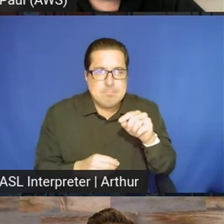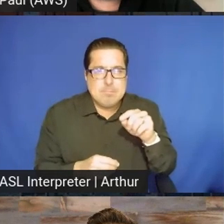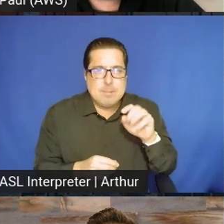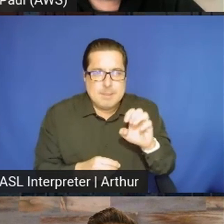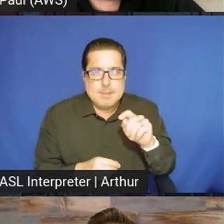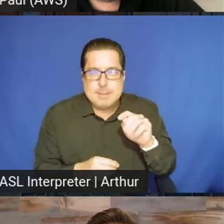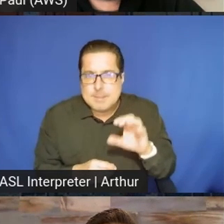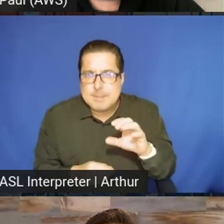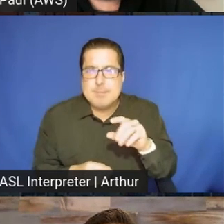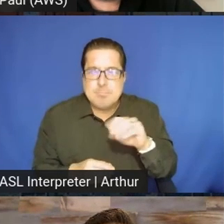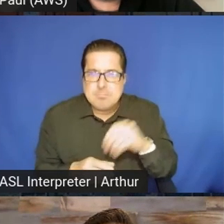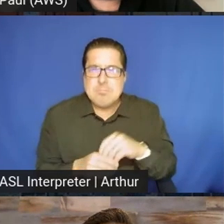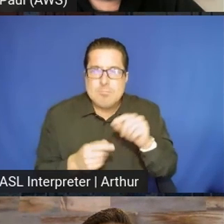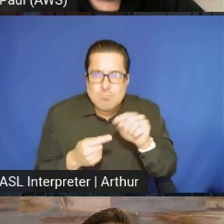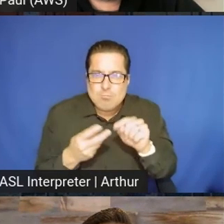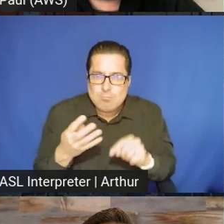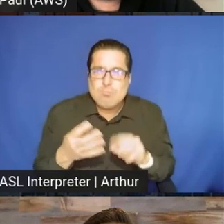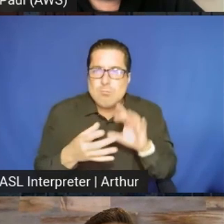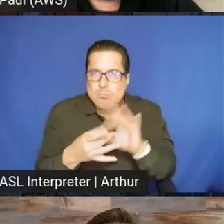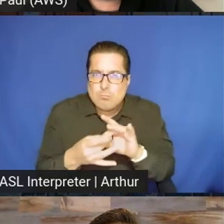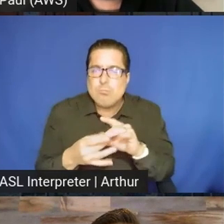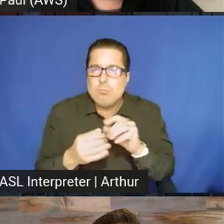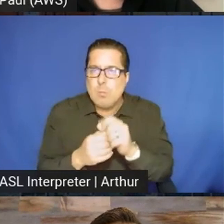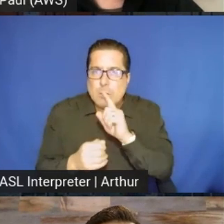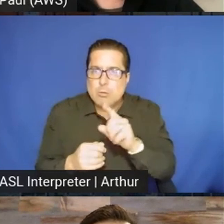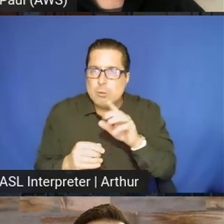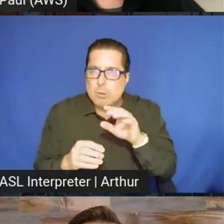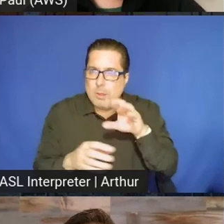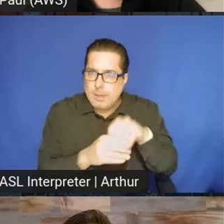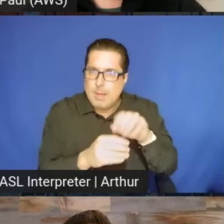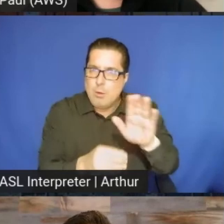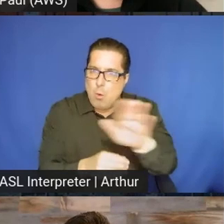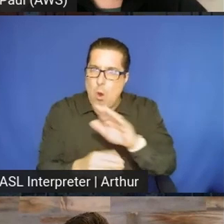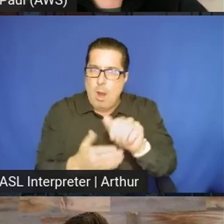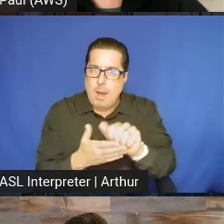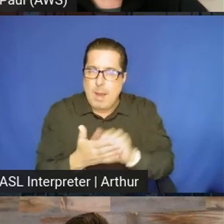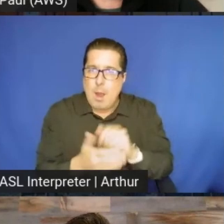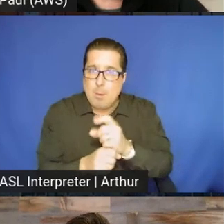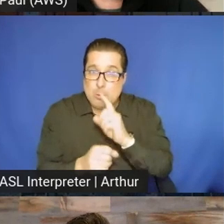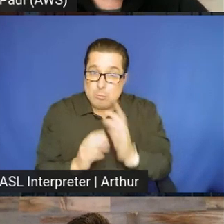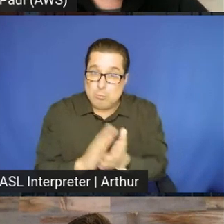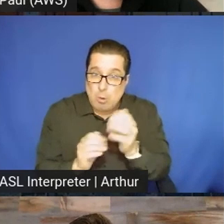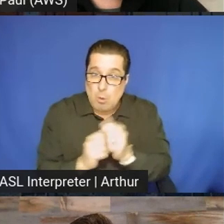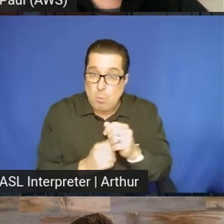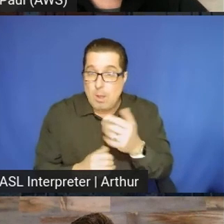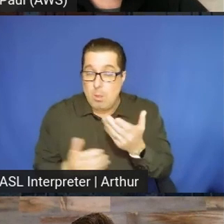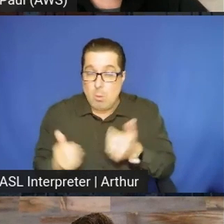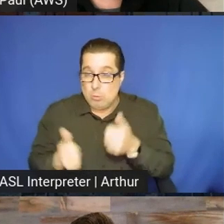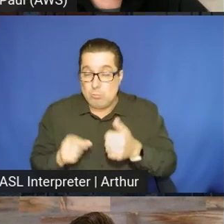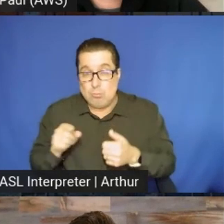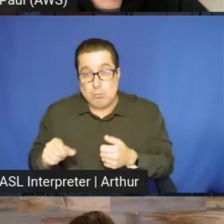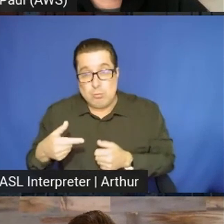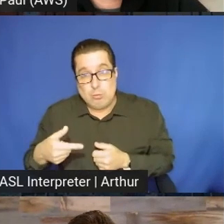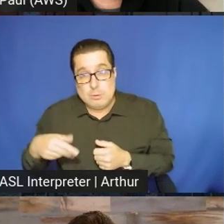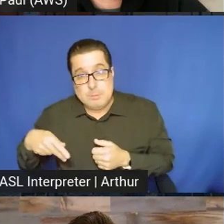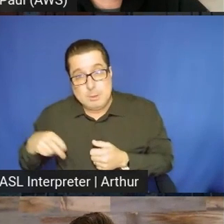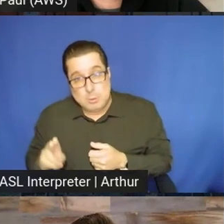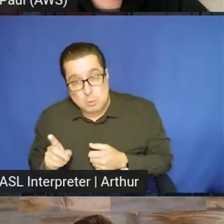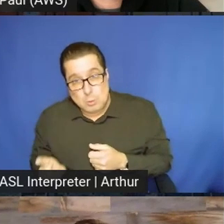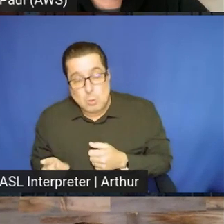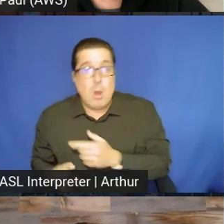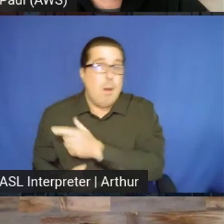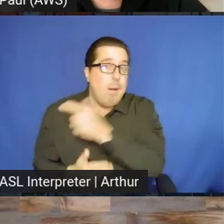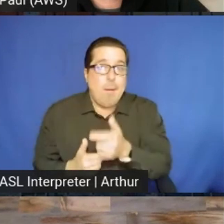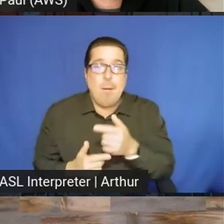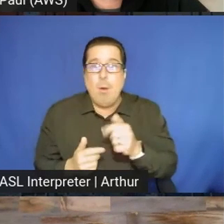account. So this is where you have the complete flexibility to choose whether I want to run with GPUs, whether I want to run